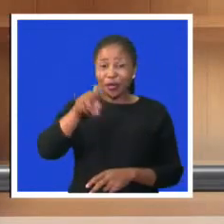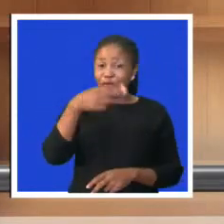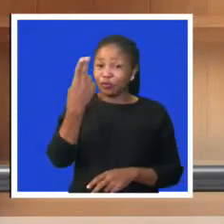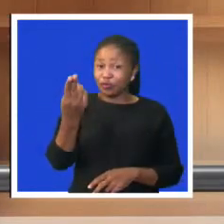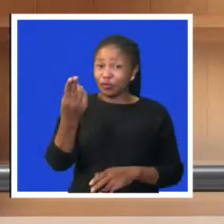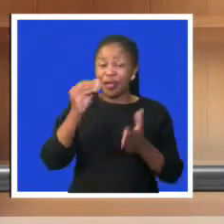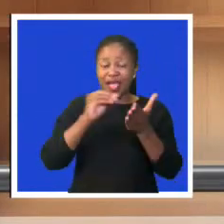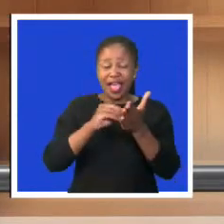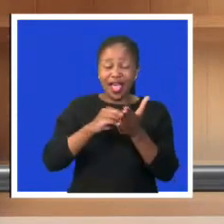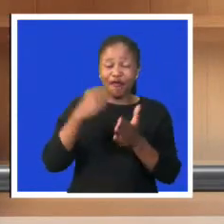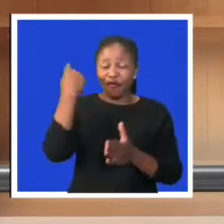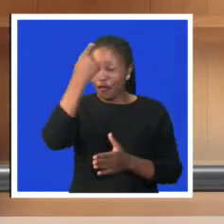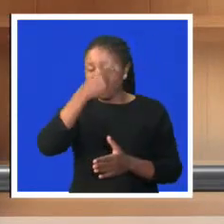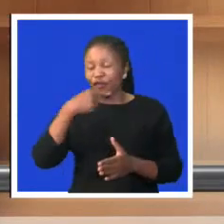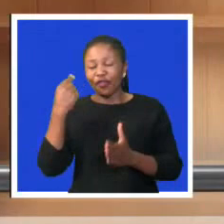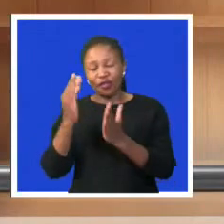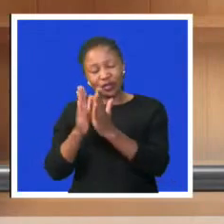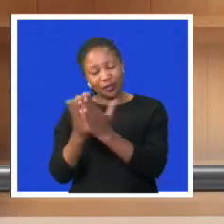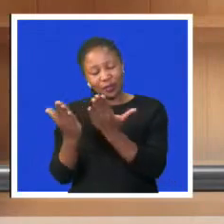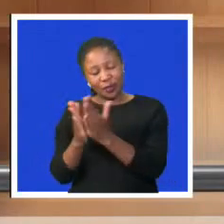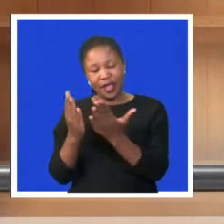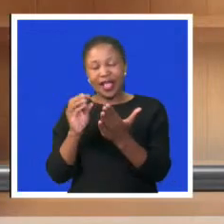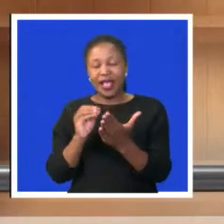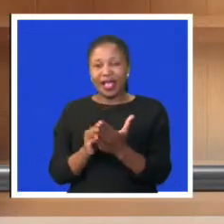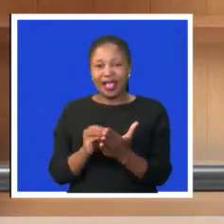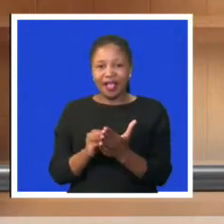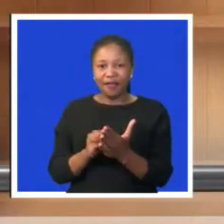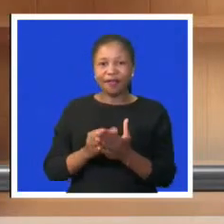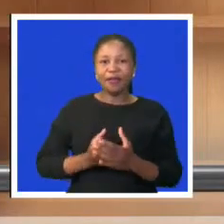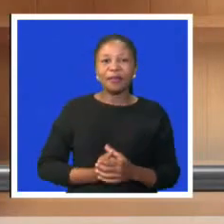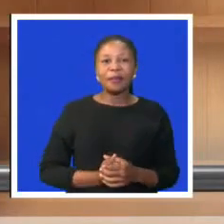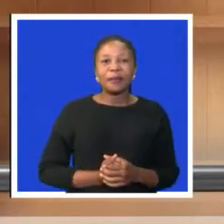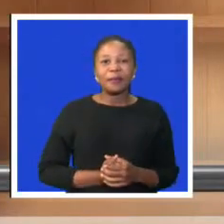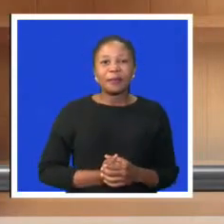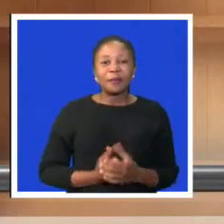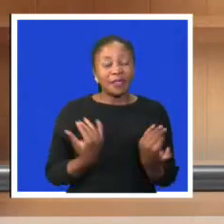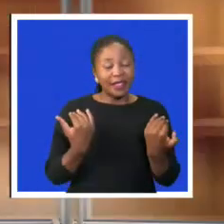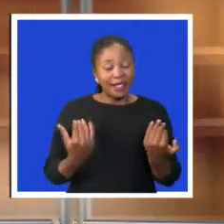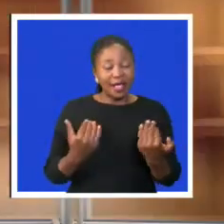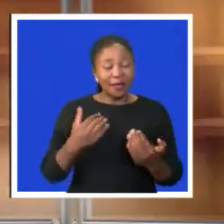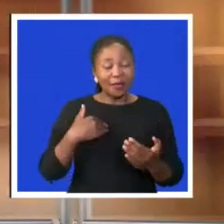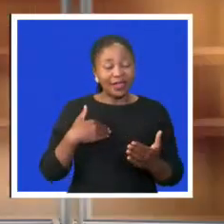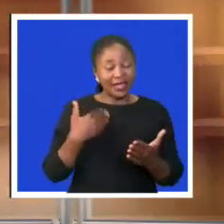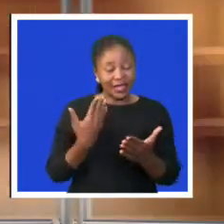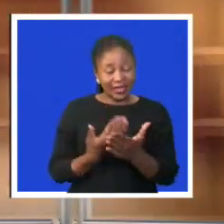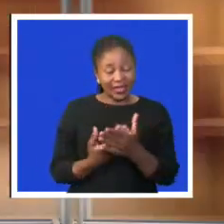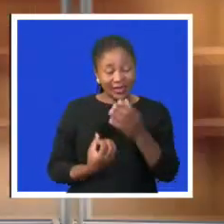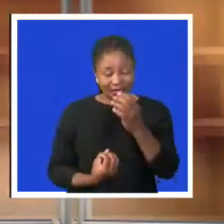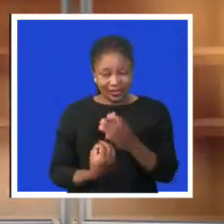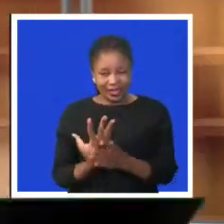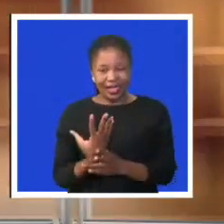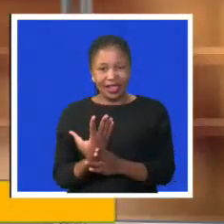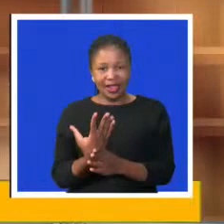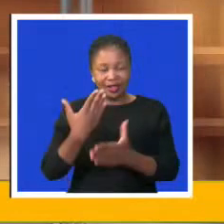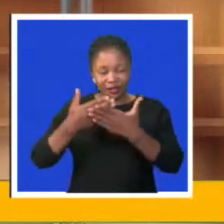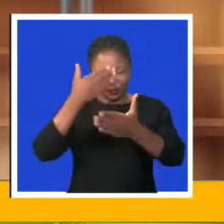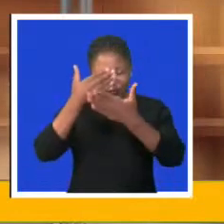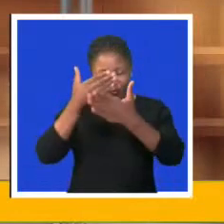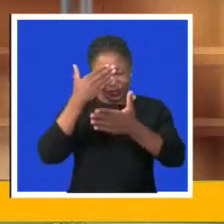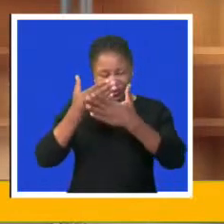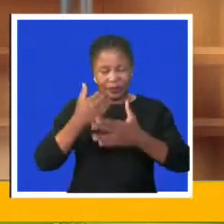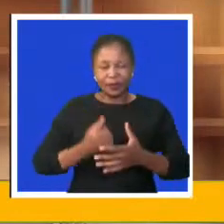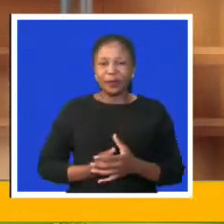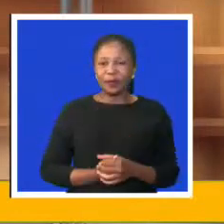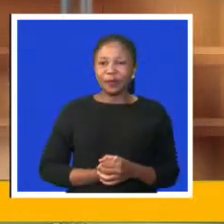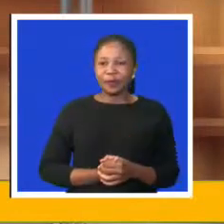you guys tune in on that as well. Samngeliso, I think you may begin with your lesson. Thank you, Nogwazi. Good